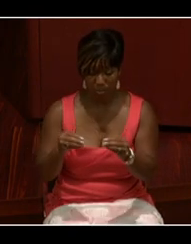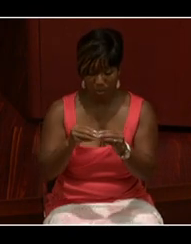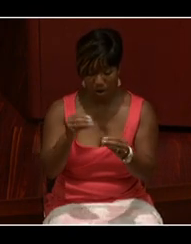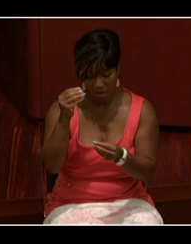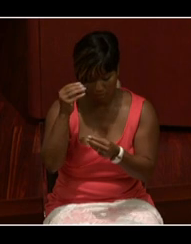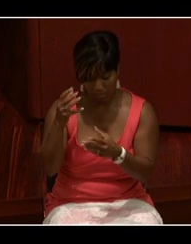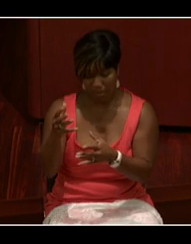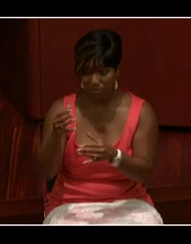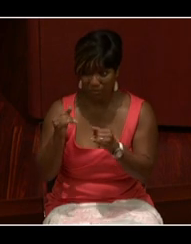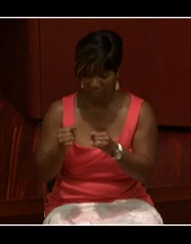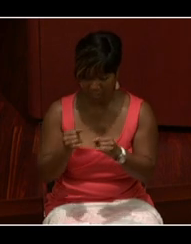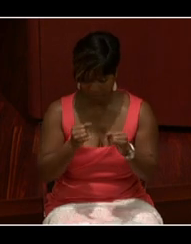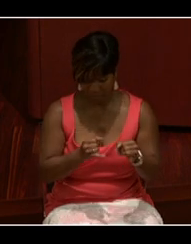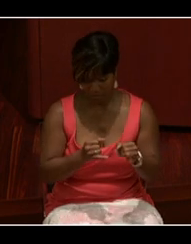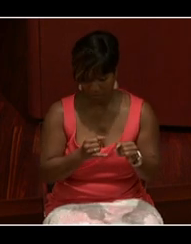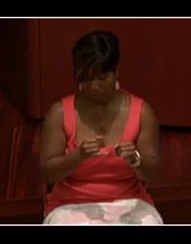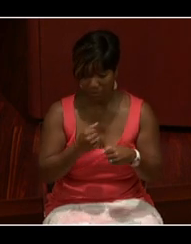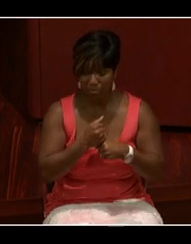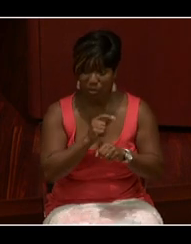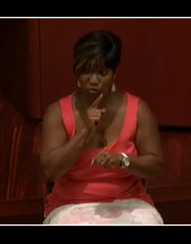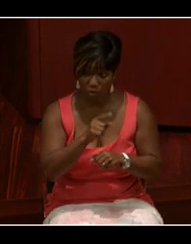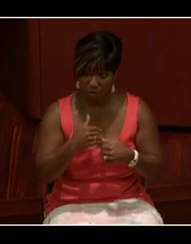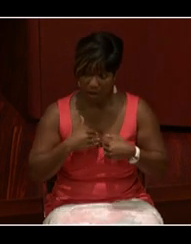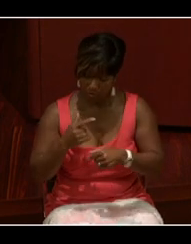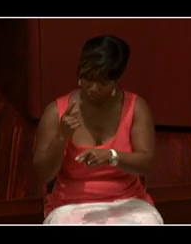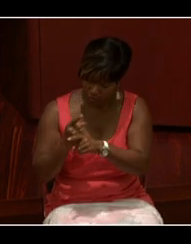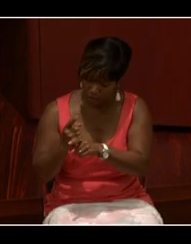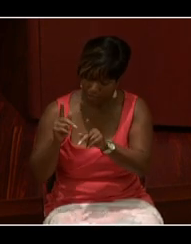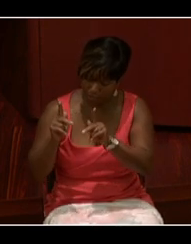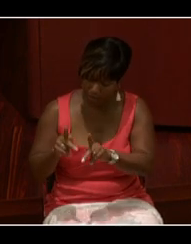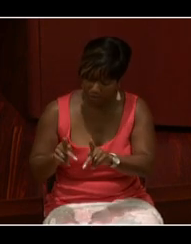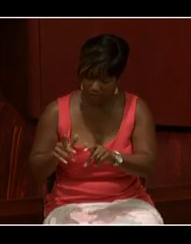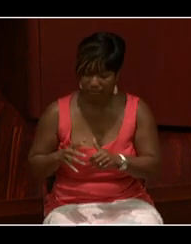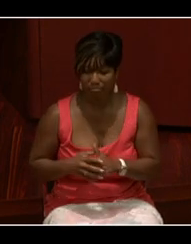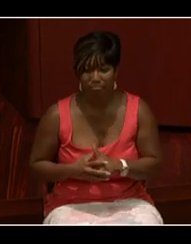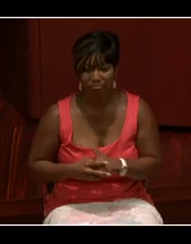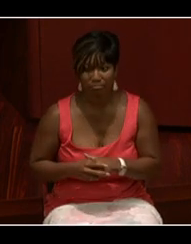your individual whenever you do, just to make sure we have the right person.